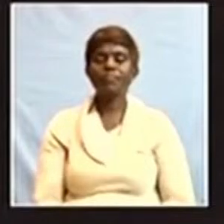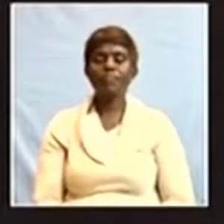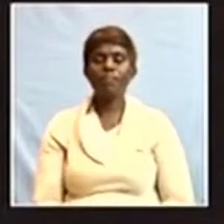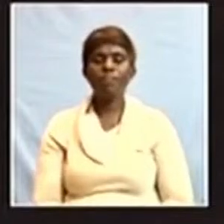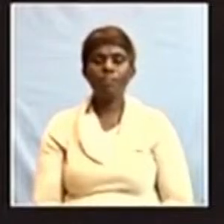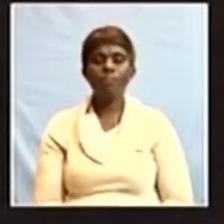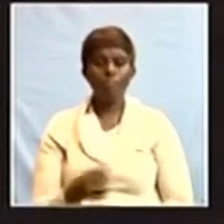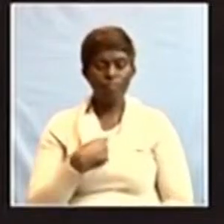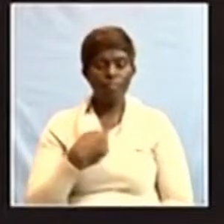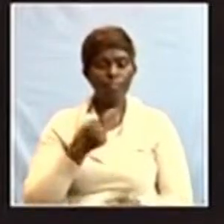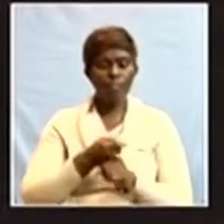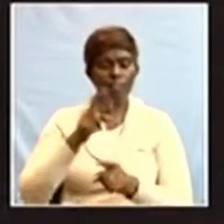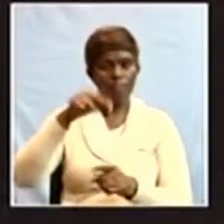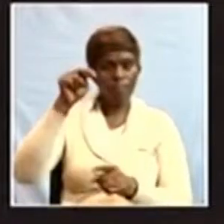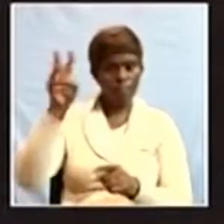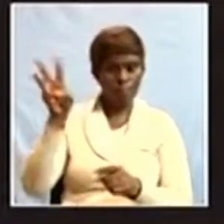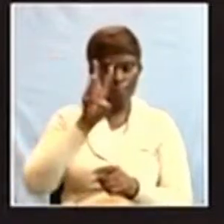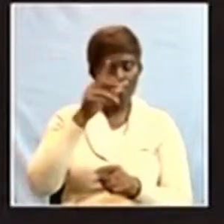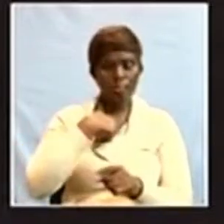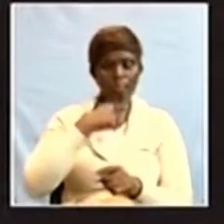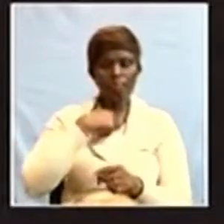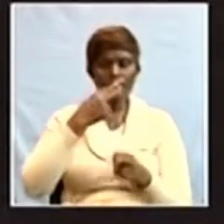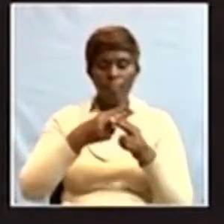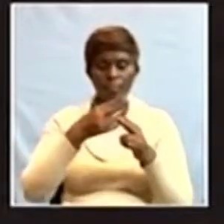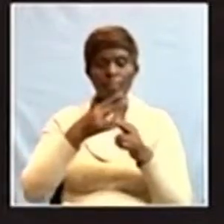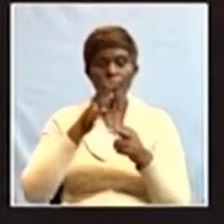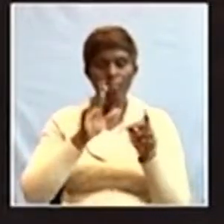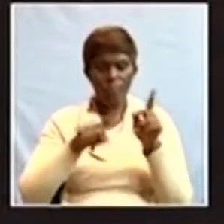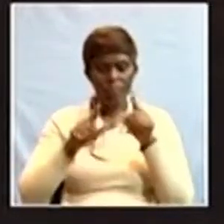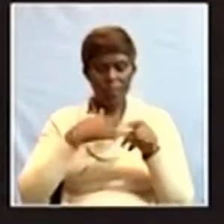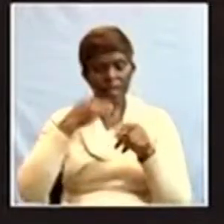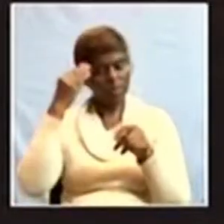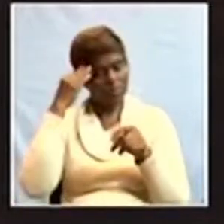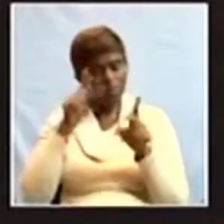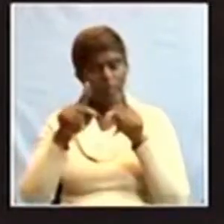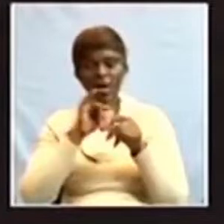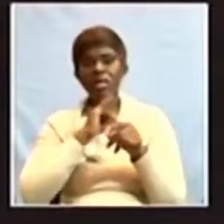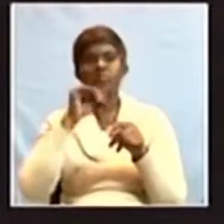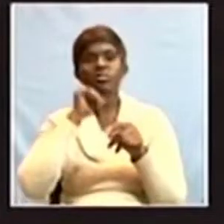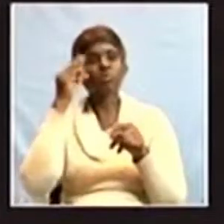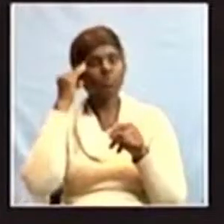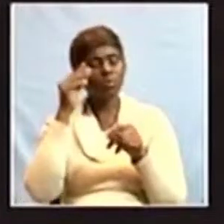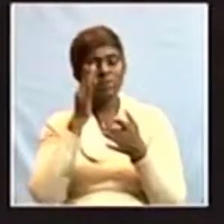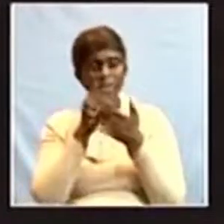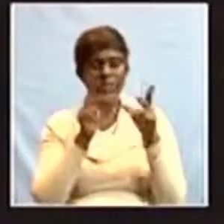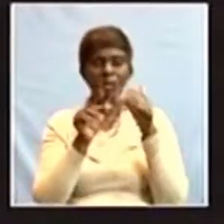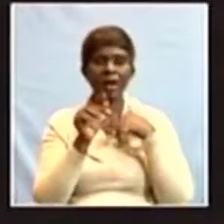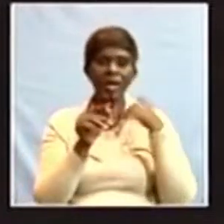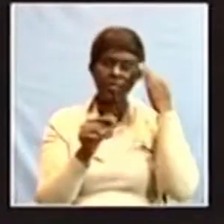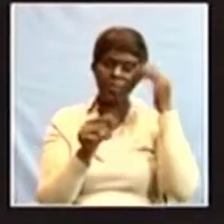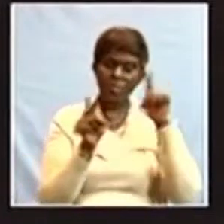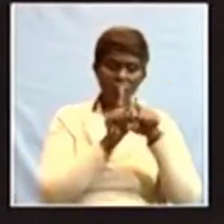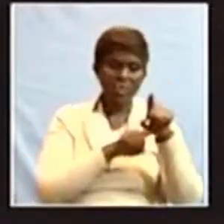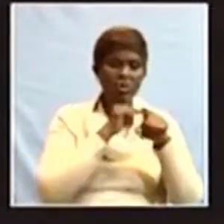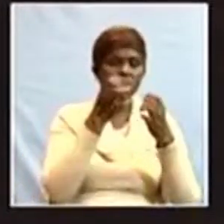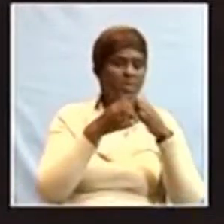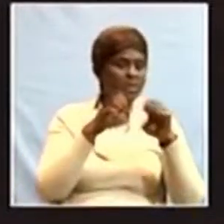I'm from Northwestern. I've gone through those names. There are people I know and people I don't know. But some people I know, they don't even